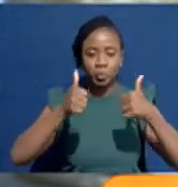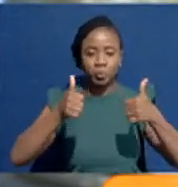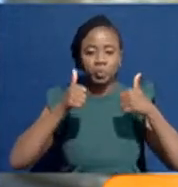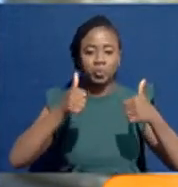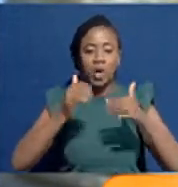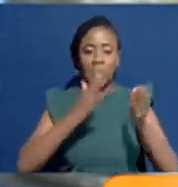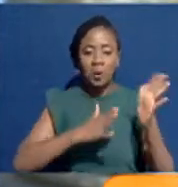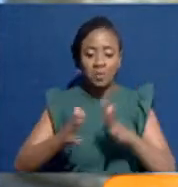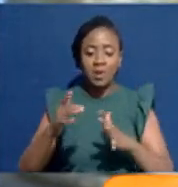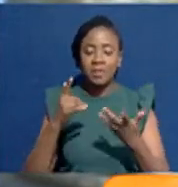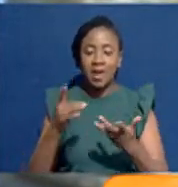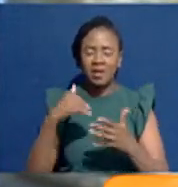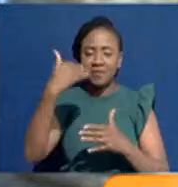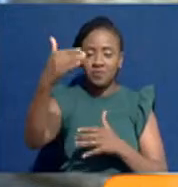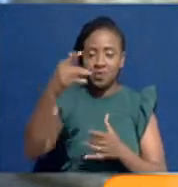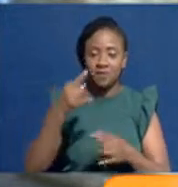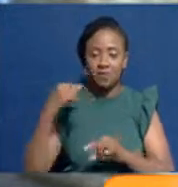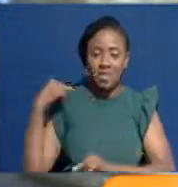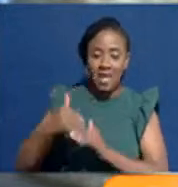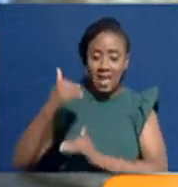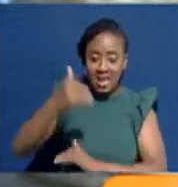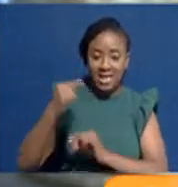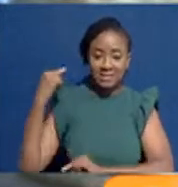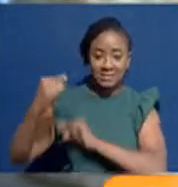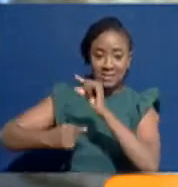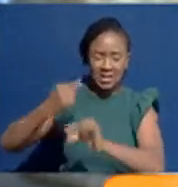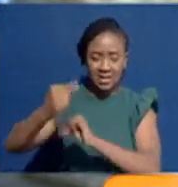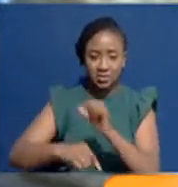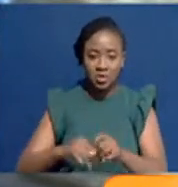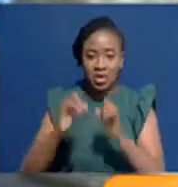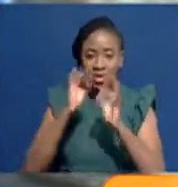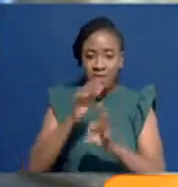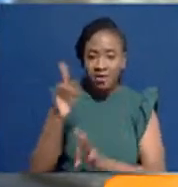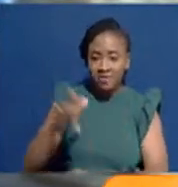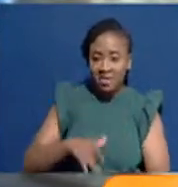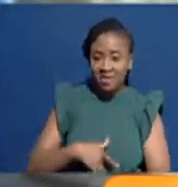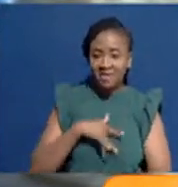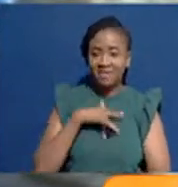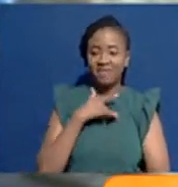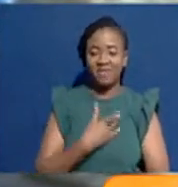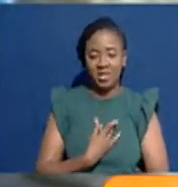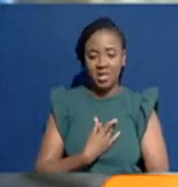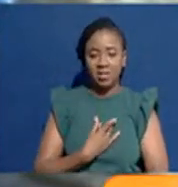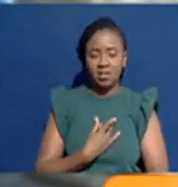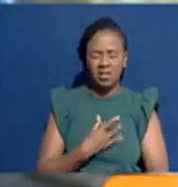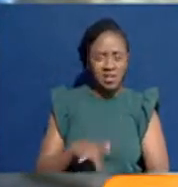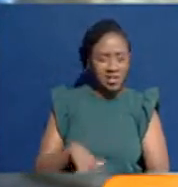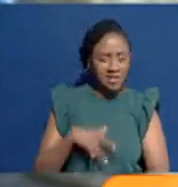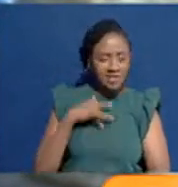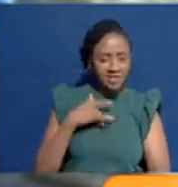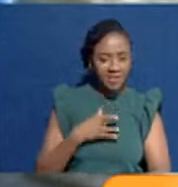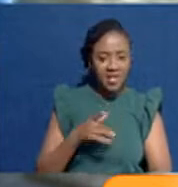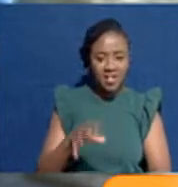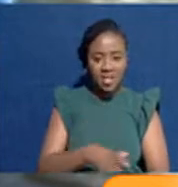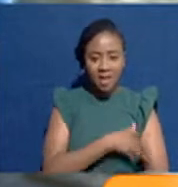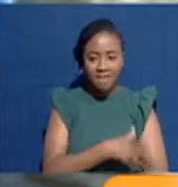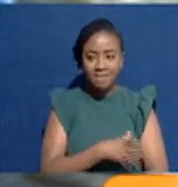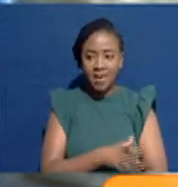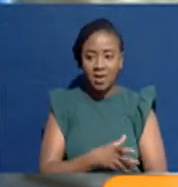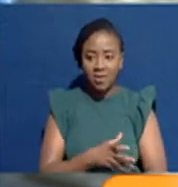for the next generation. And if he feels, through the powers that you've given him, that the